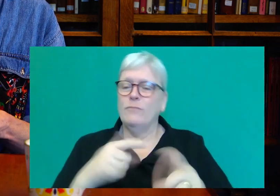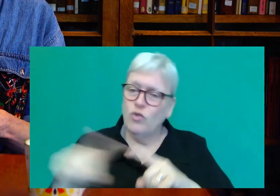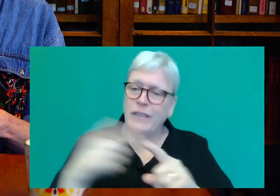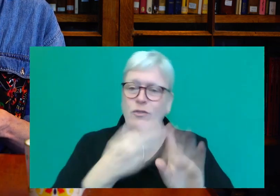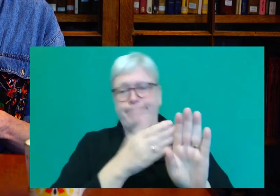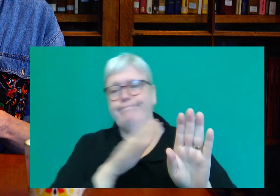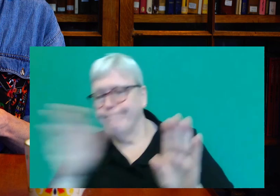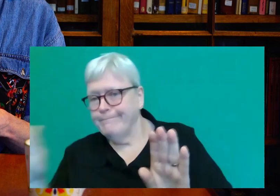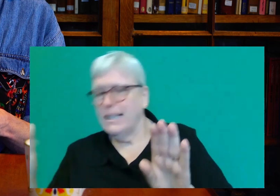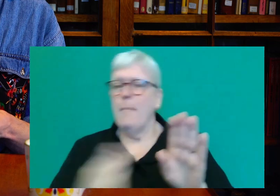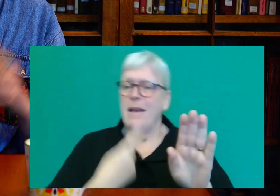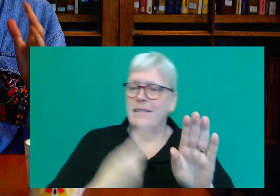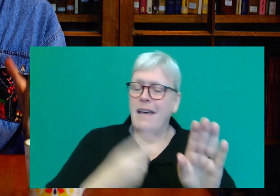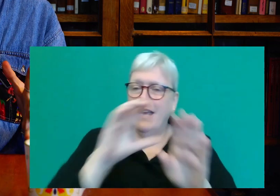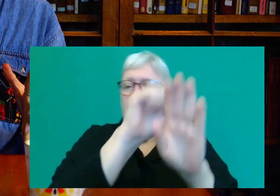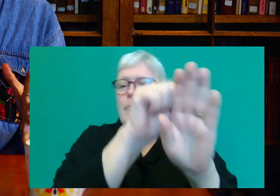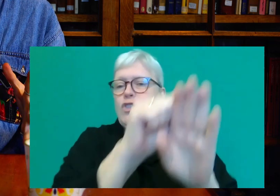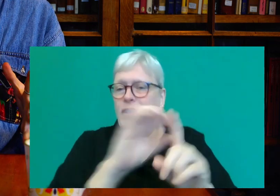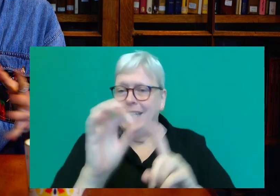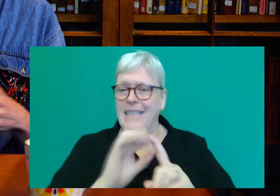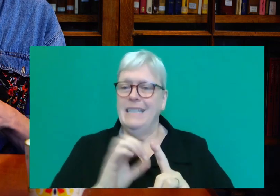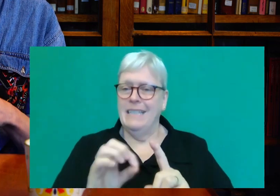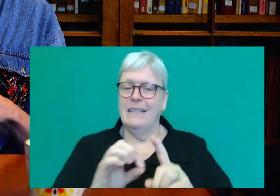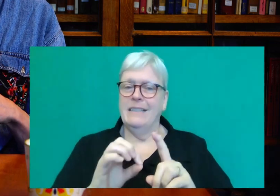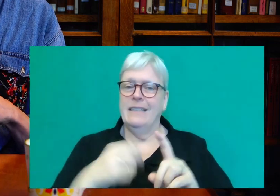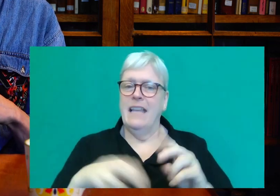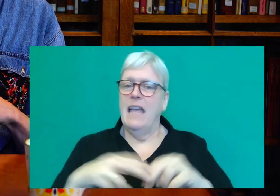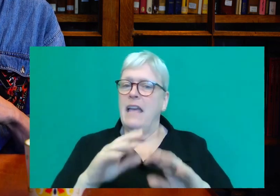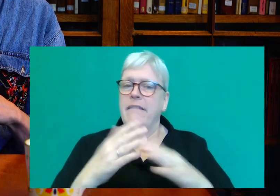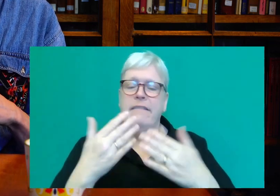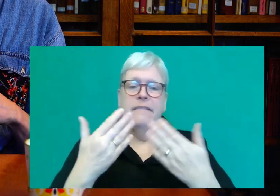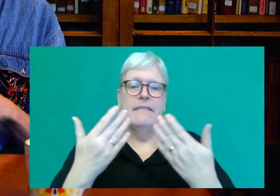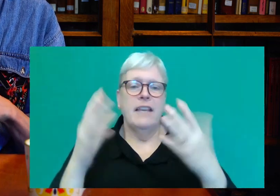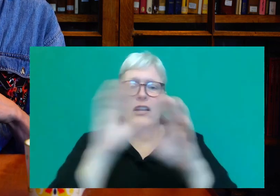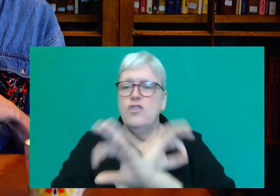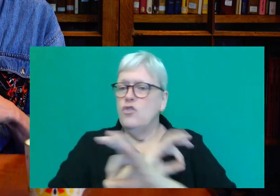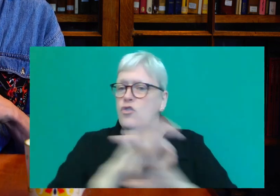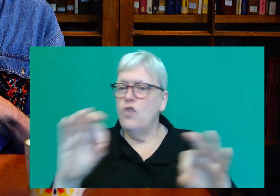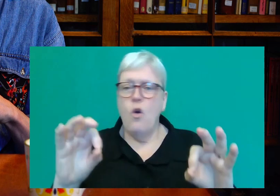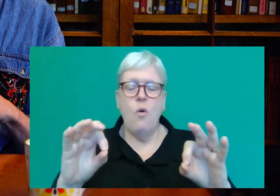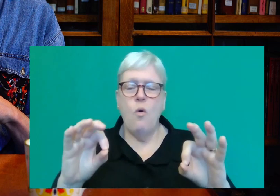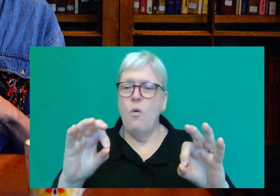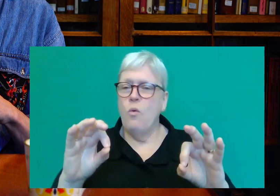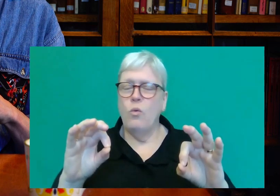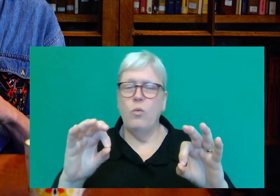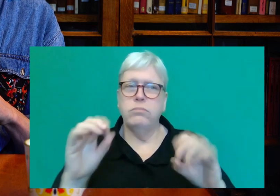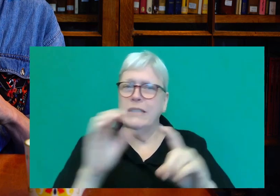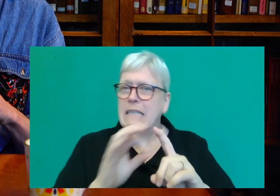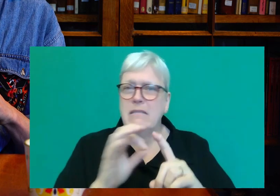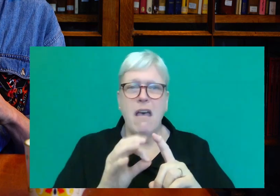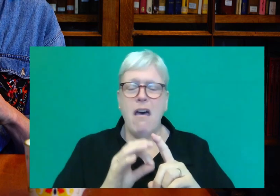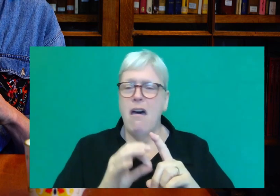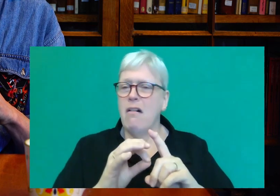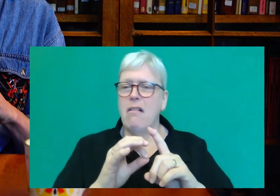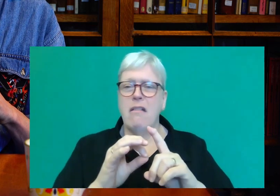capturing detail in a way that was conducive, because if I hadn't had some sort of foresight to sit down and write any way, I